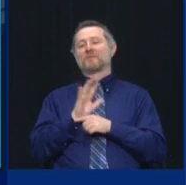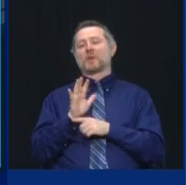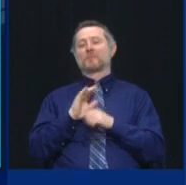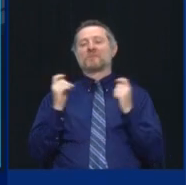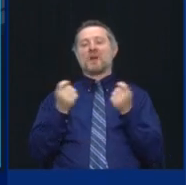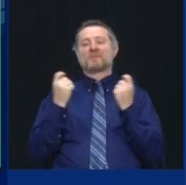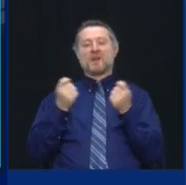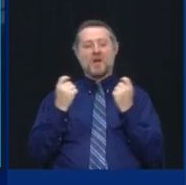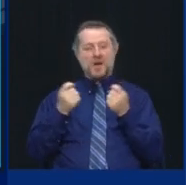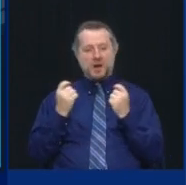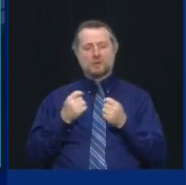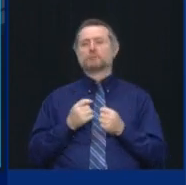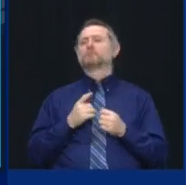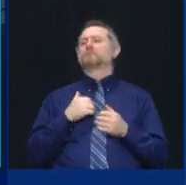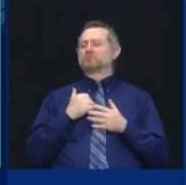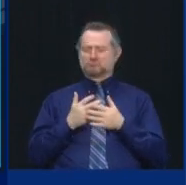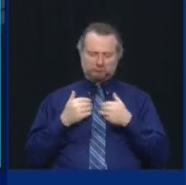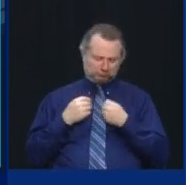is going to reopen.